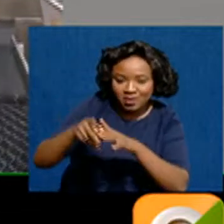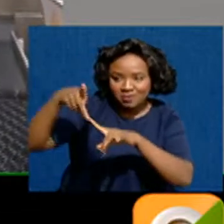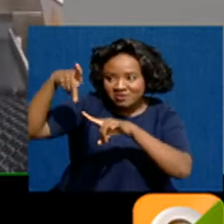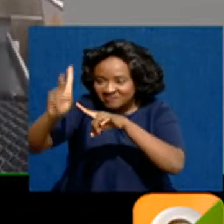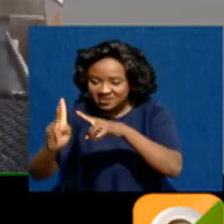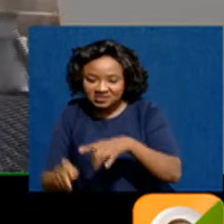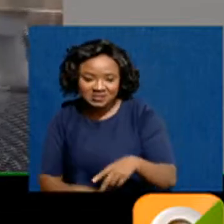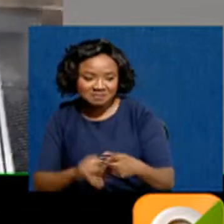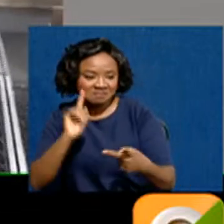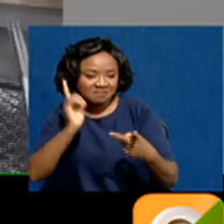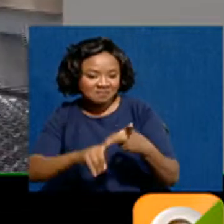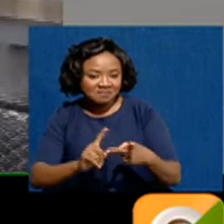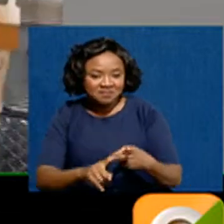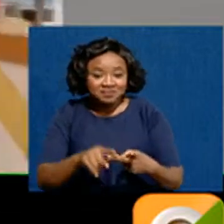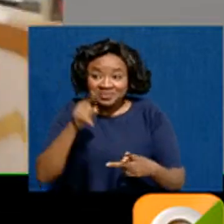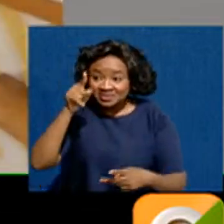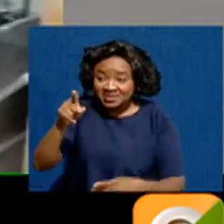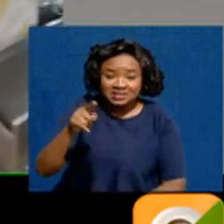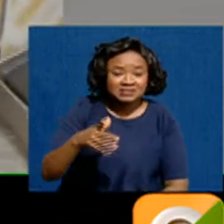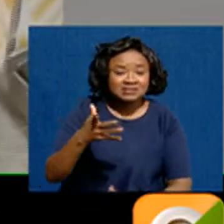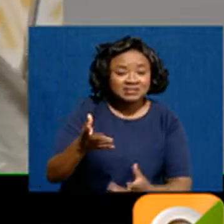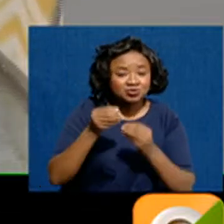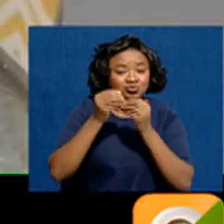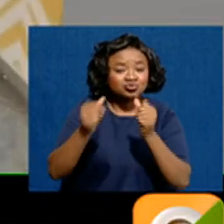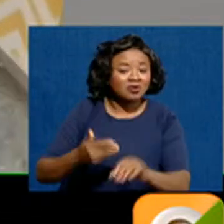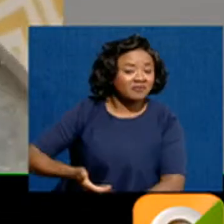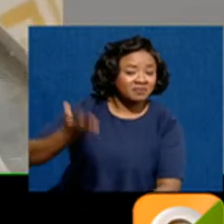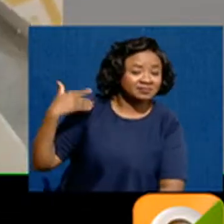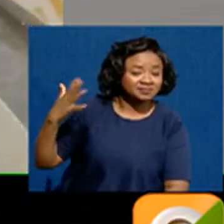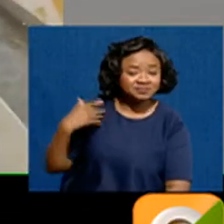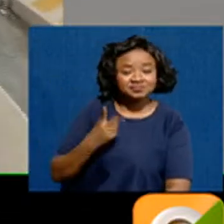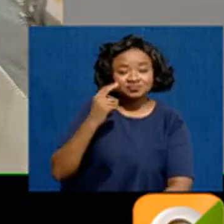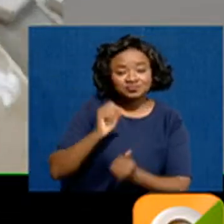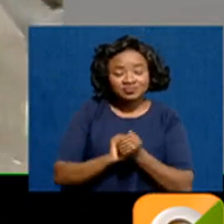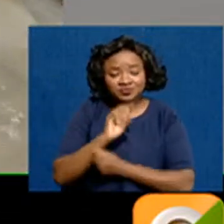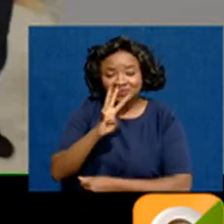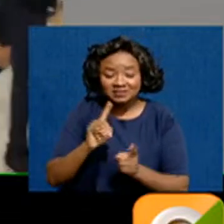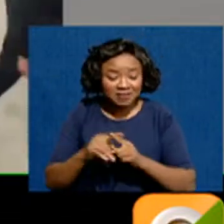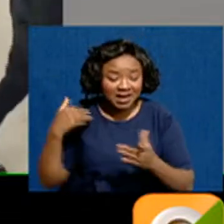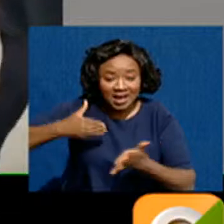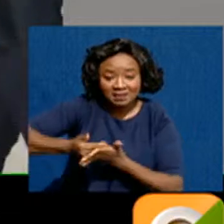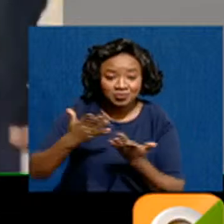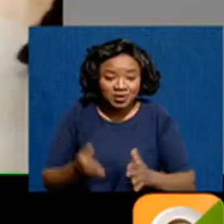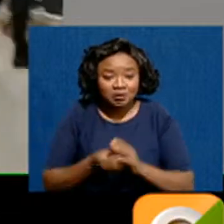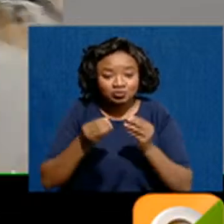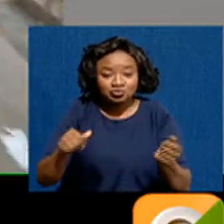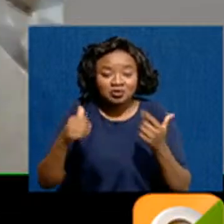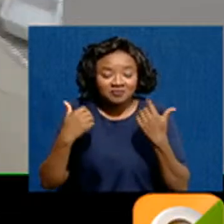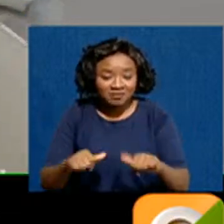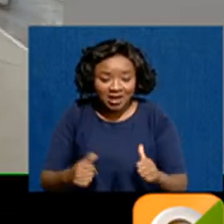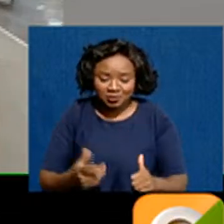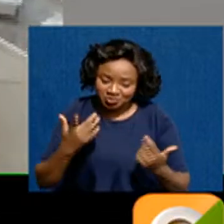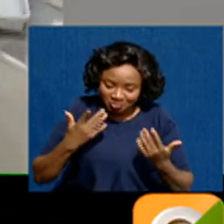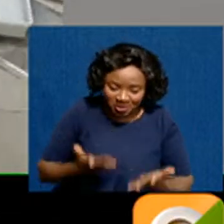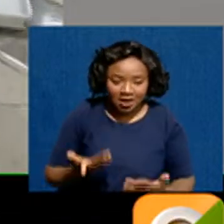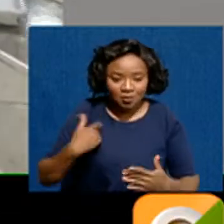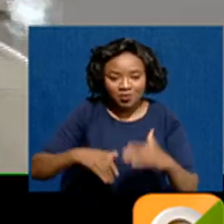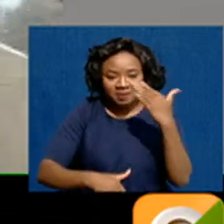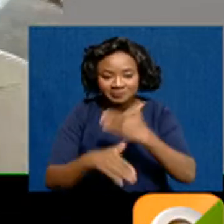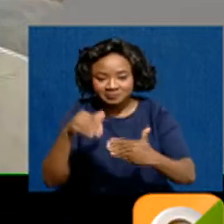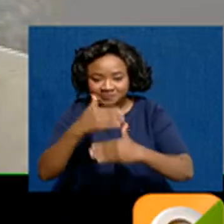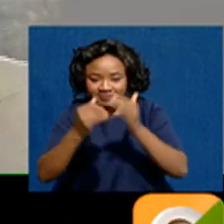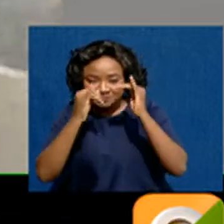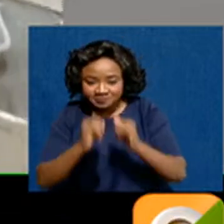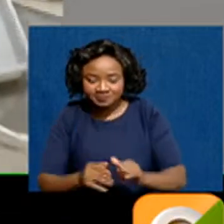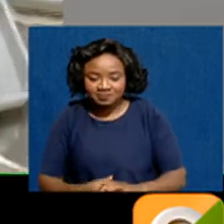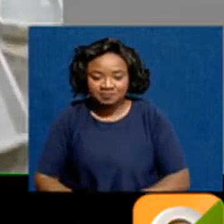time, something which should have been done in 2014, we are building a new terminal on top of Terminal 1C. We are going to decommission